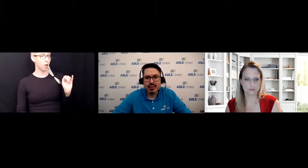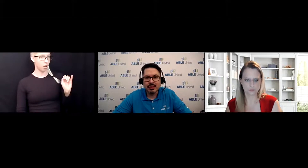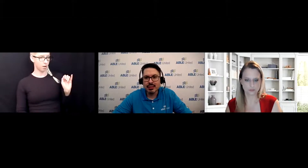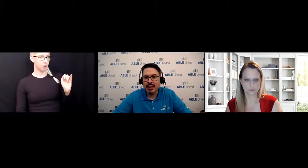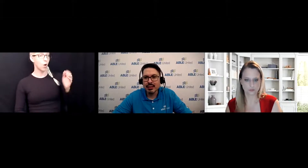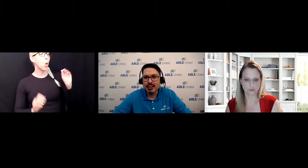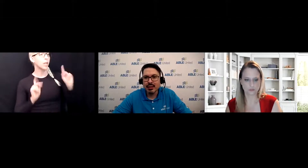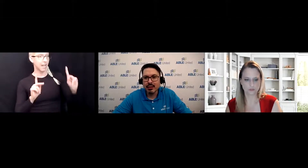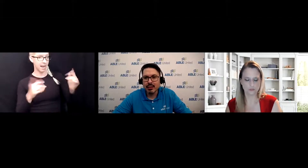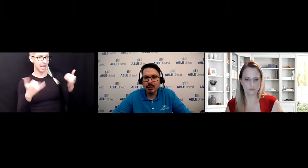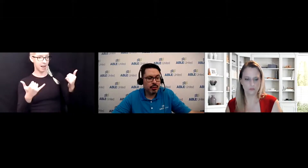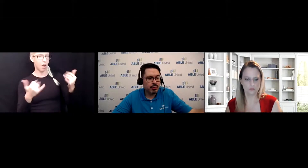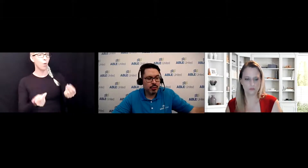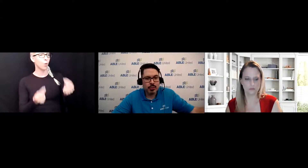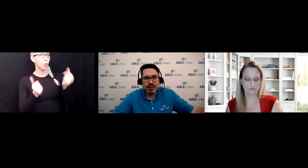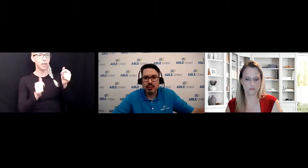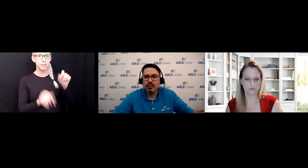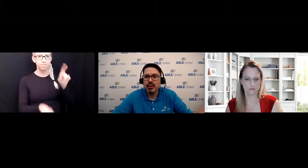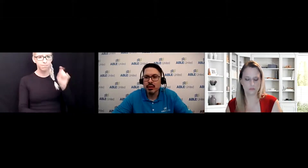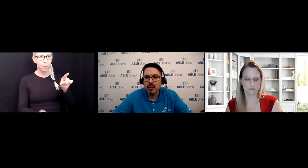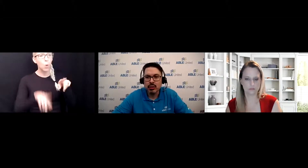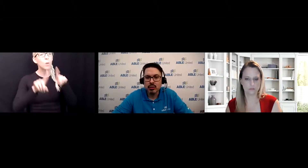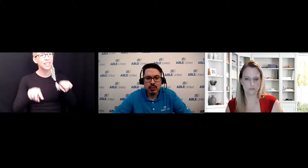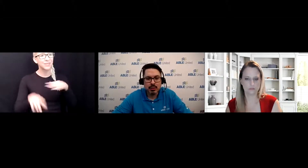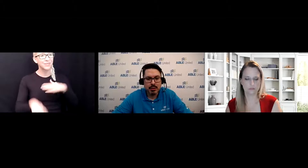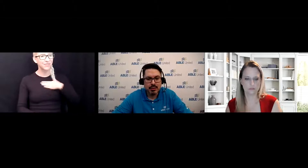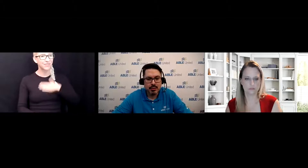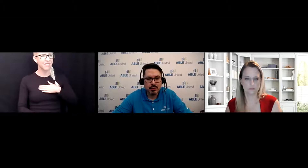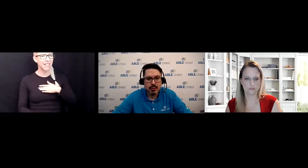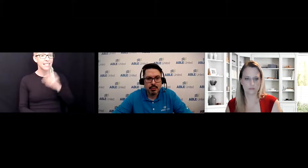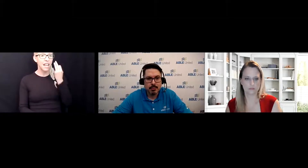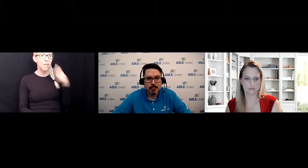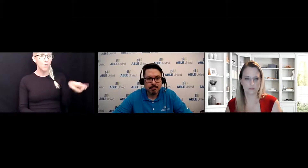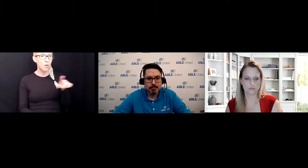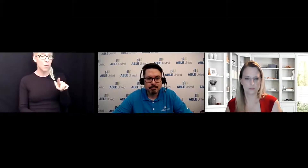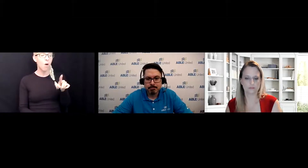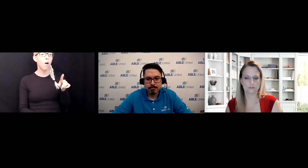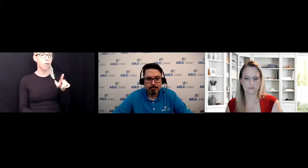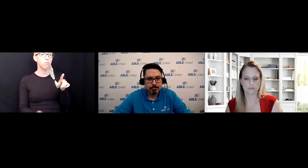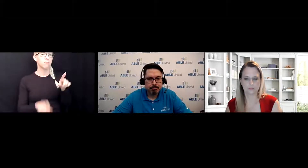our attendees to kind of give an idea of who is serving in a guardianship capacity.